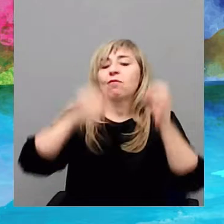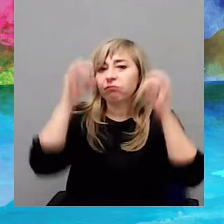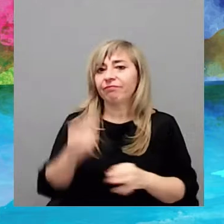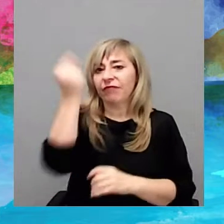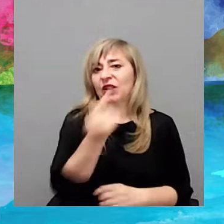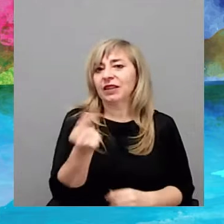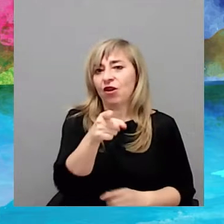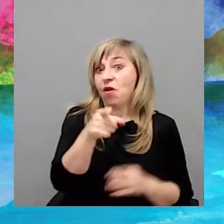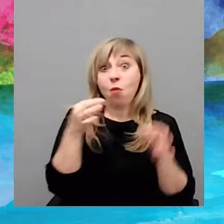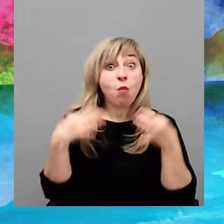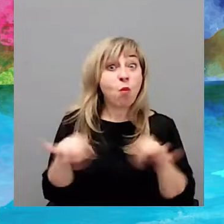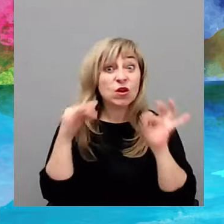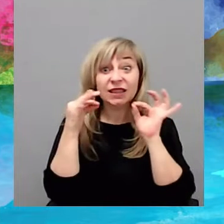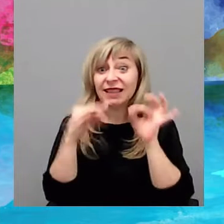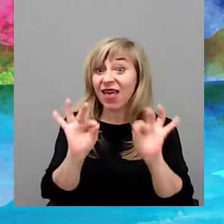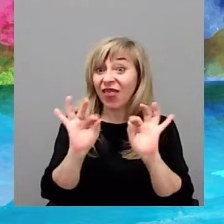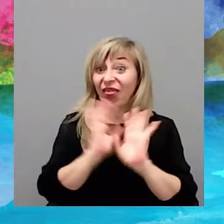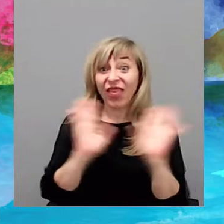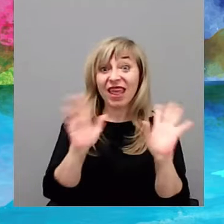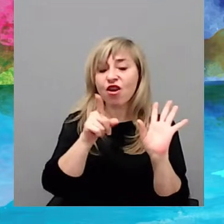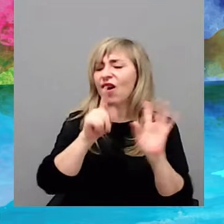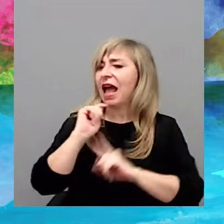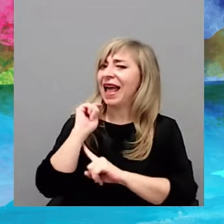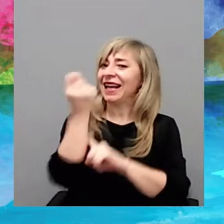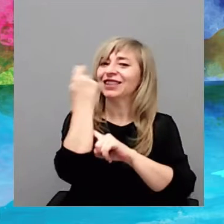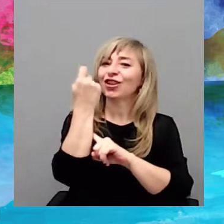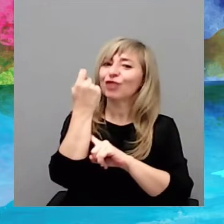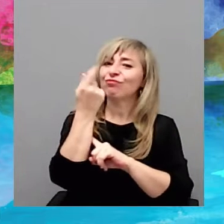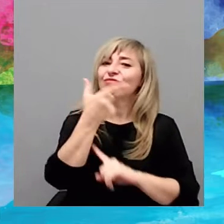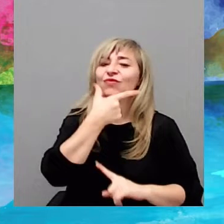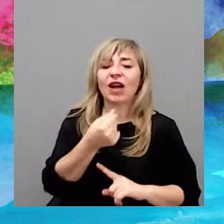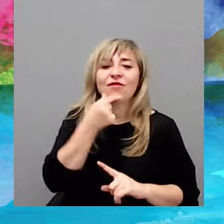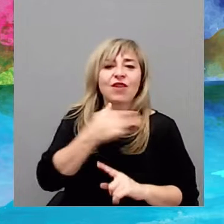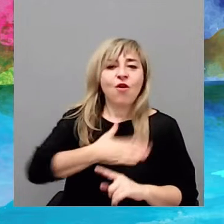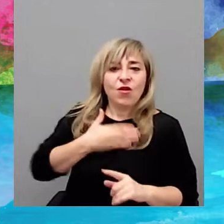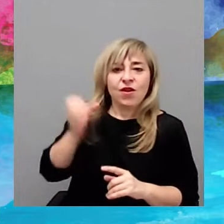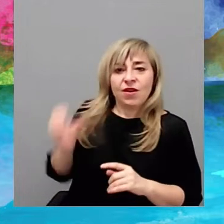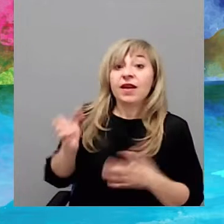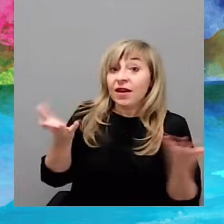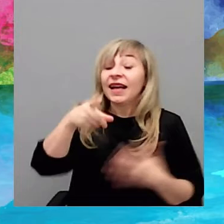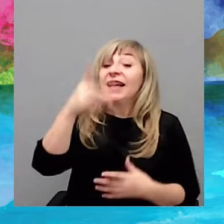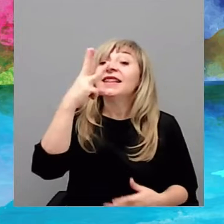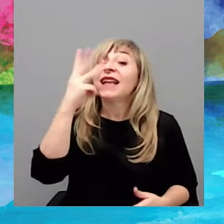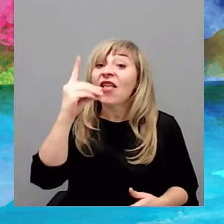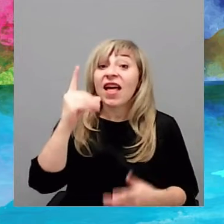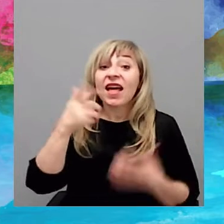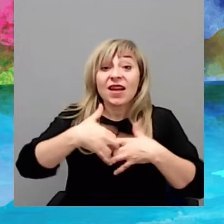this worked. Very simple design here to hold the drink on a wheelchair.